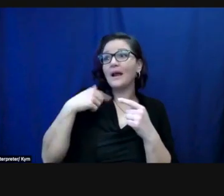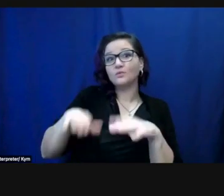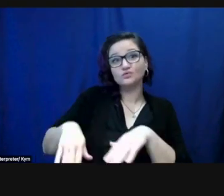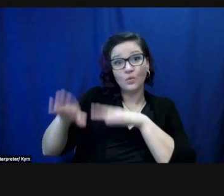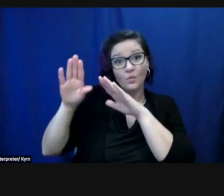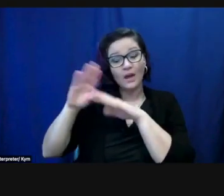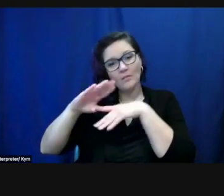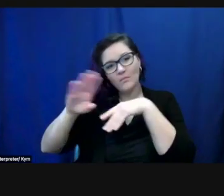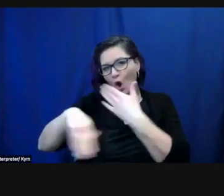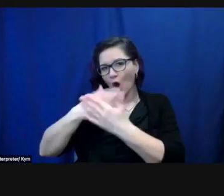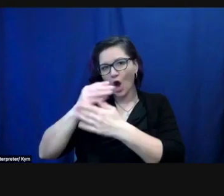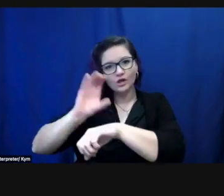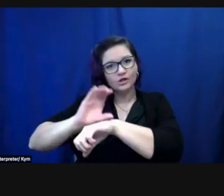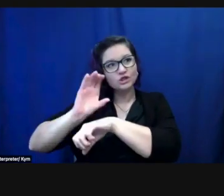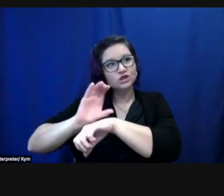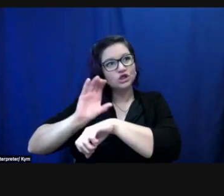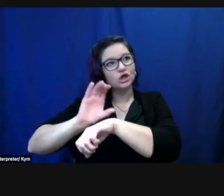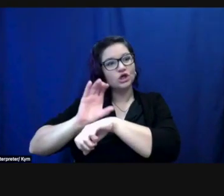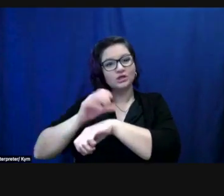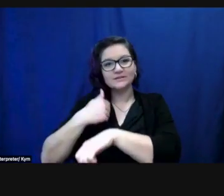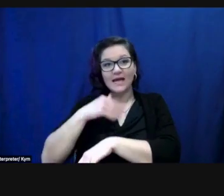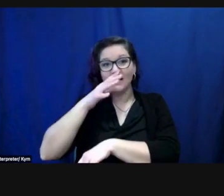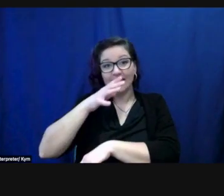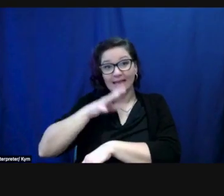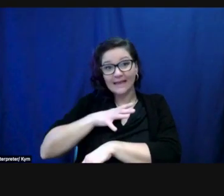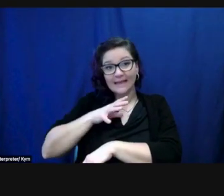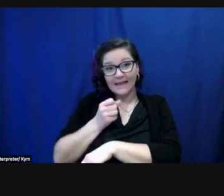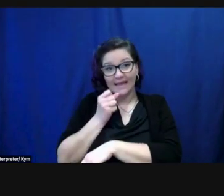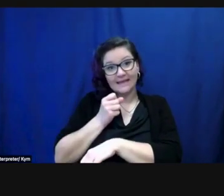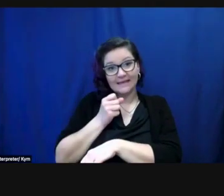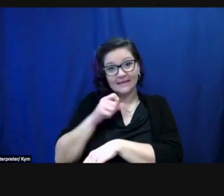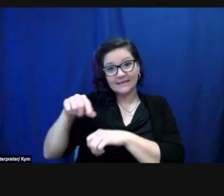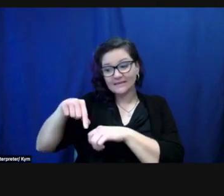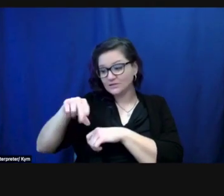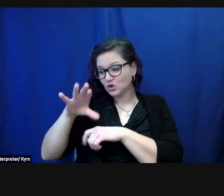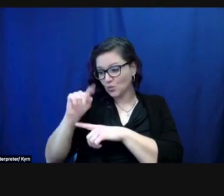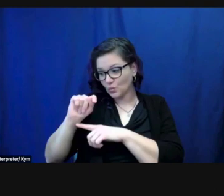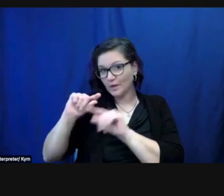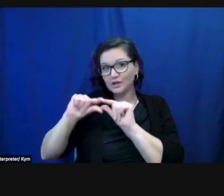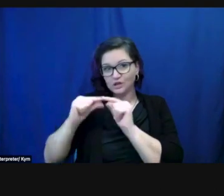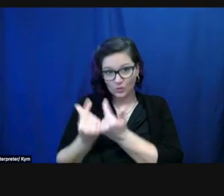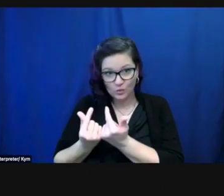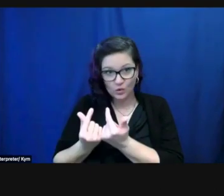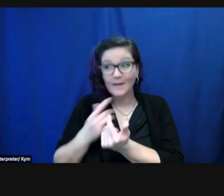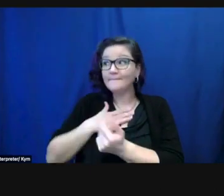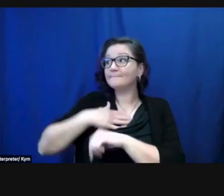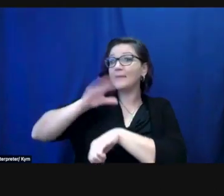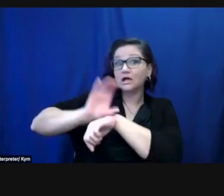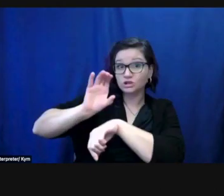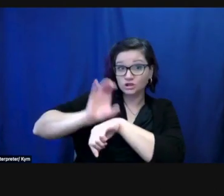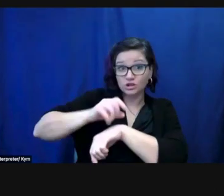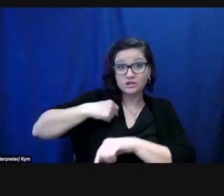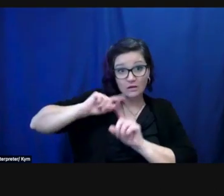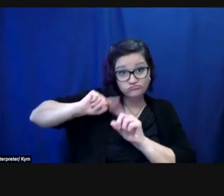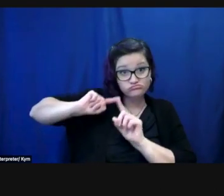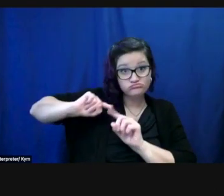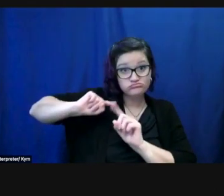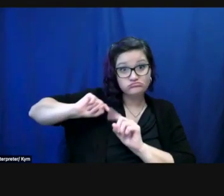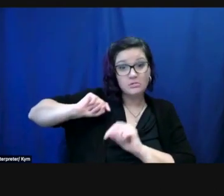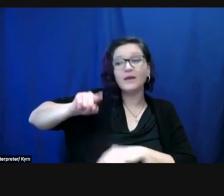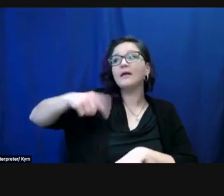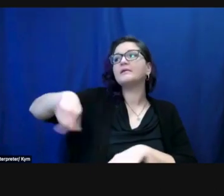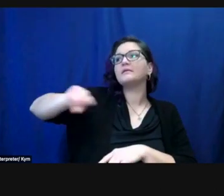the churches all had a ladies quilting group. Mm-hmm. And in my church that I went to, they